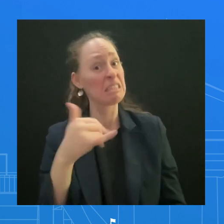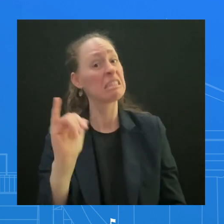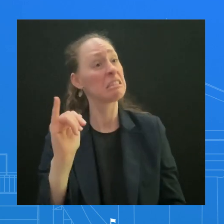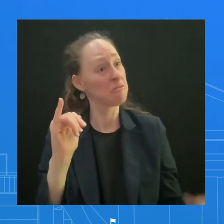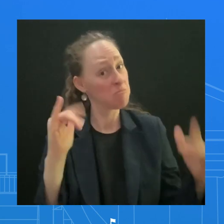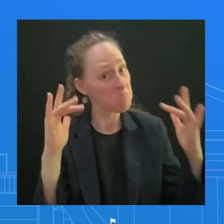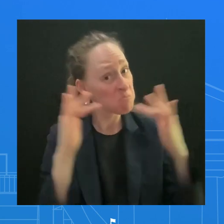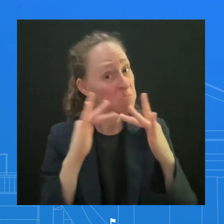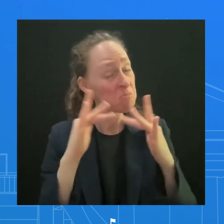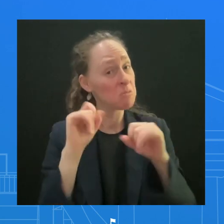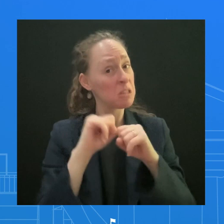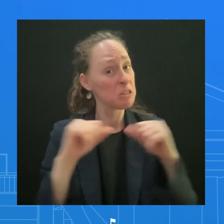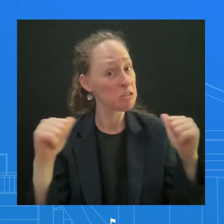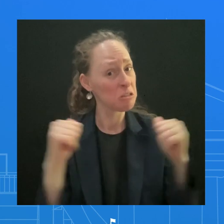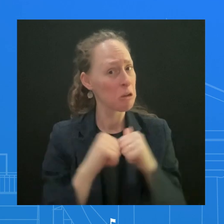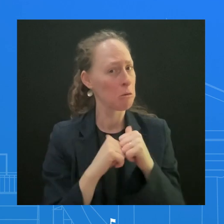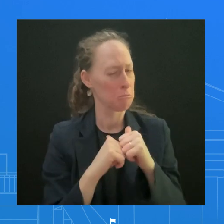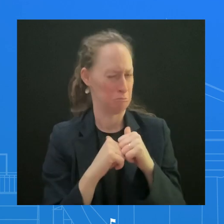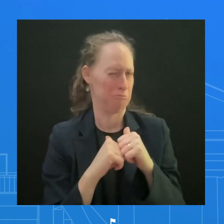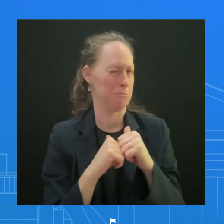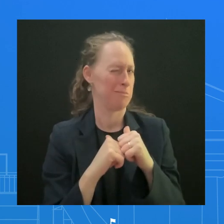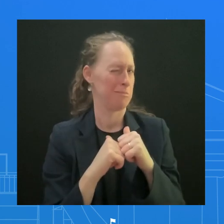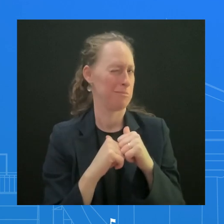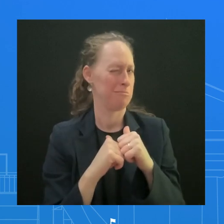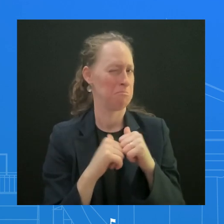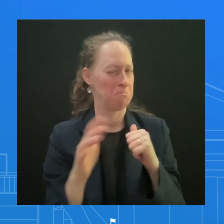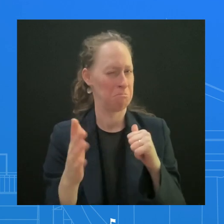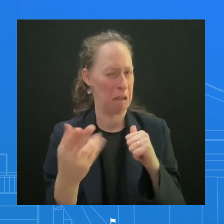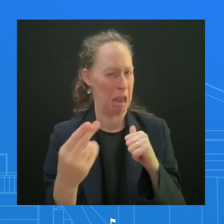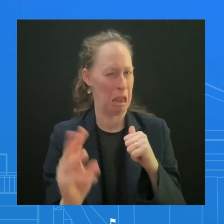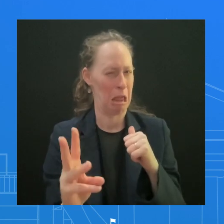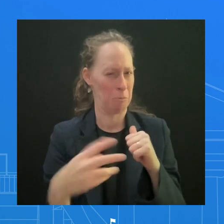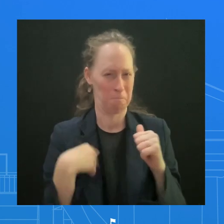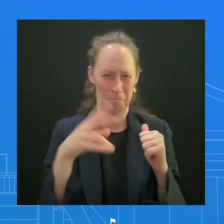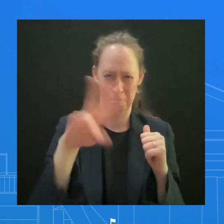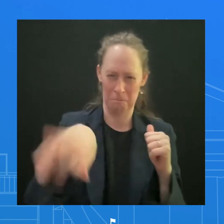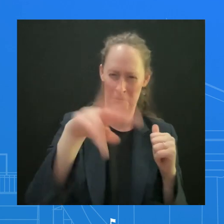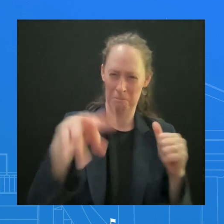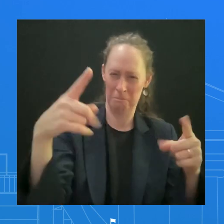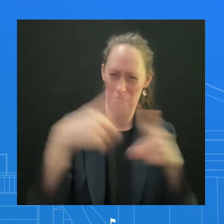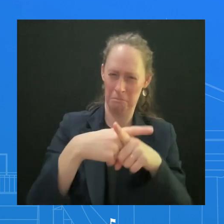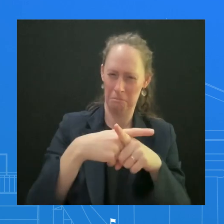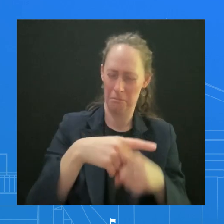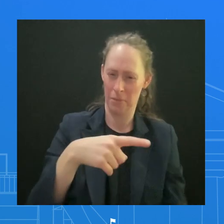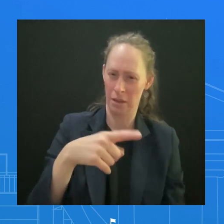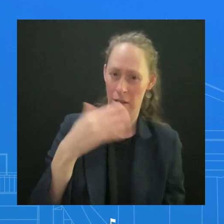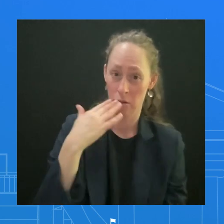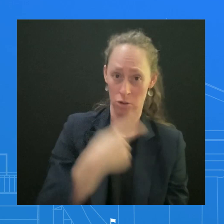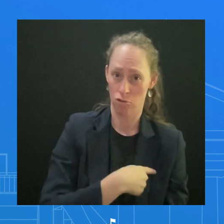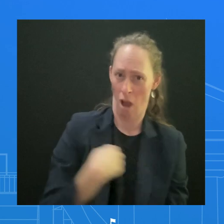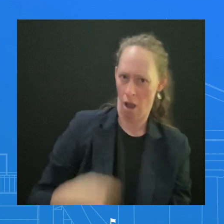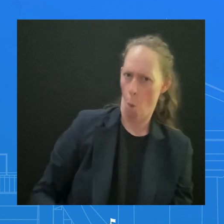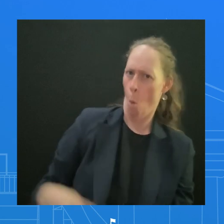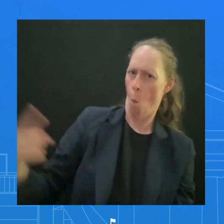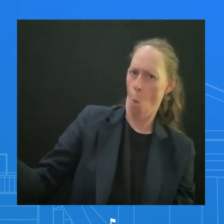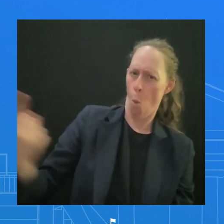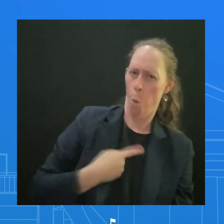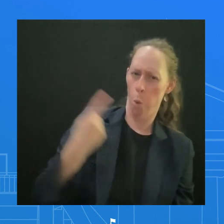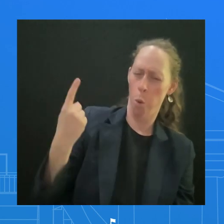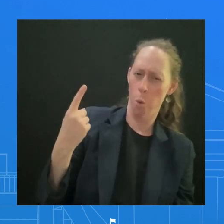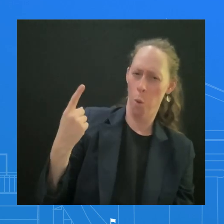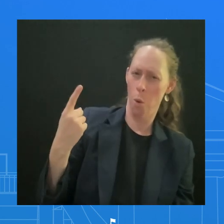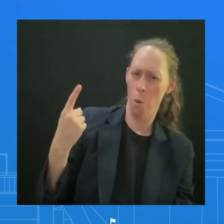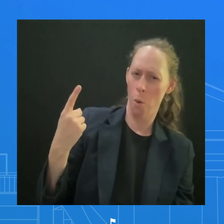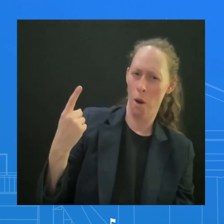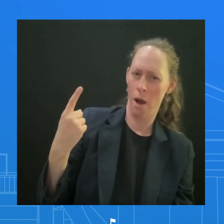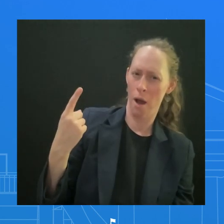of compromise and competition. China's reacting differently, so why is the president saying so confidently that his remark